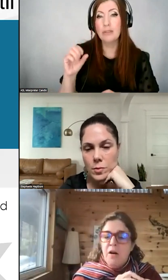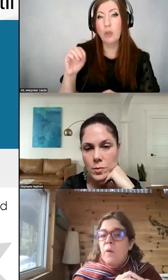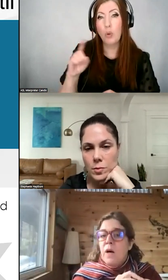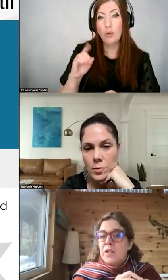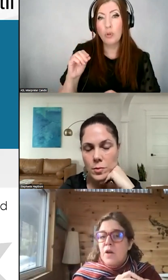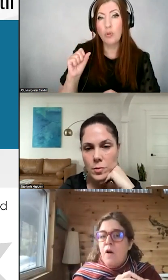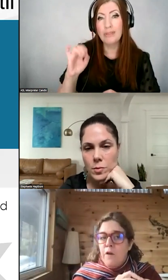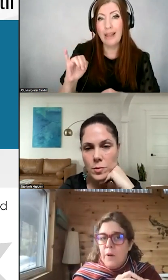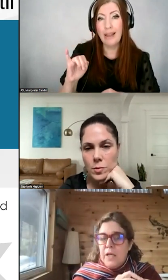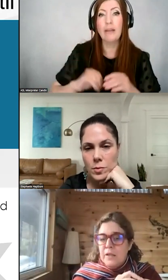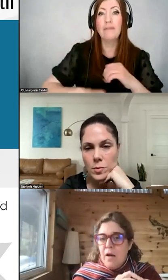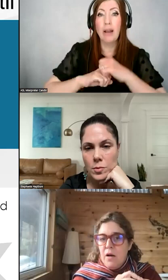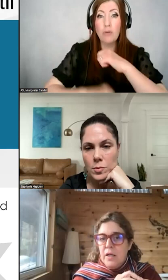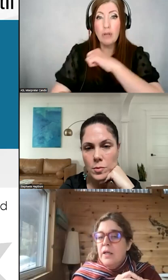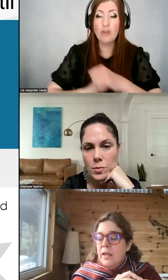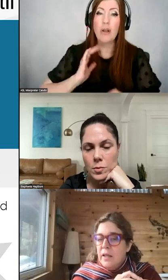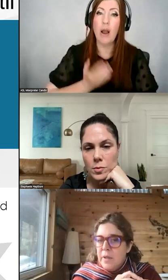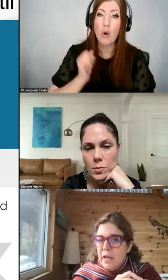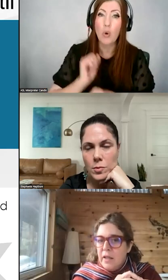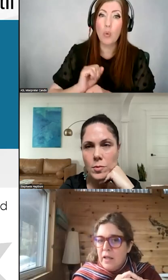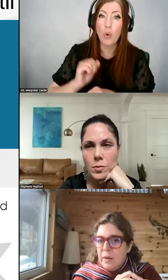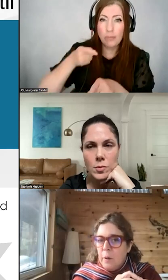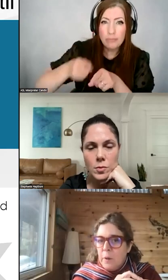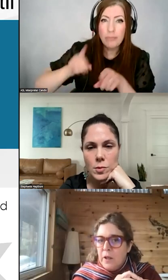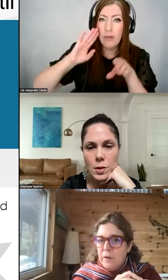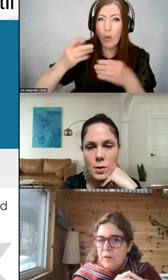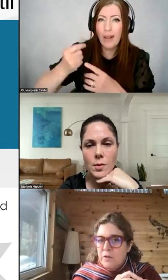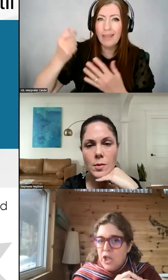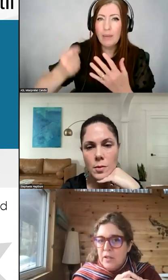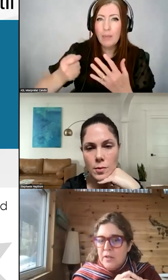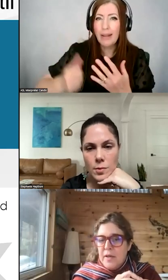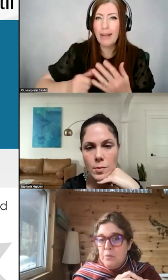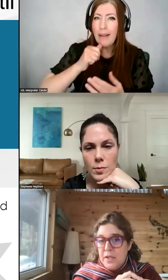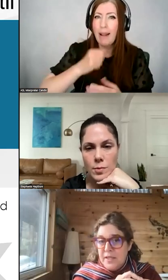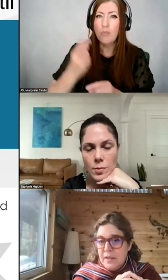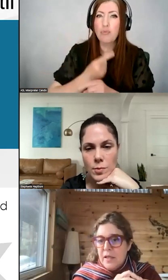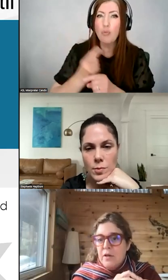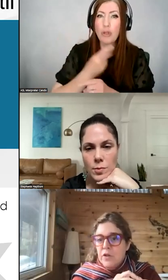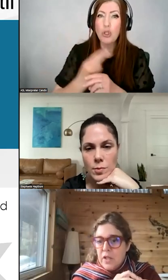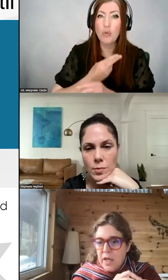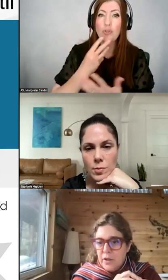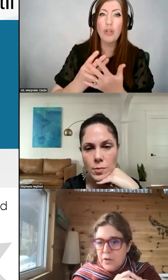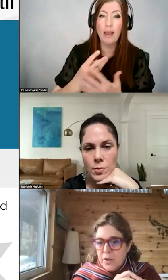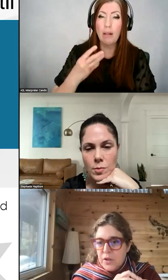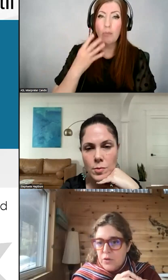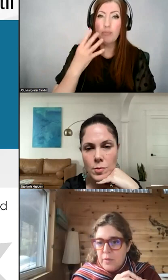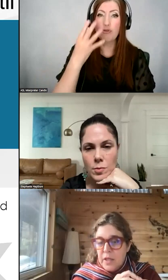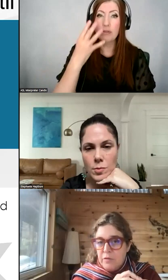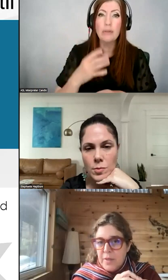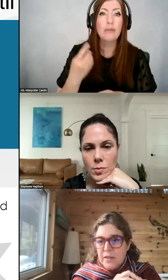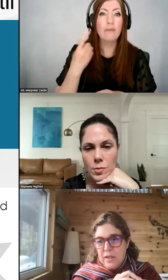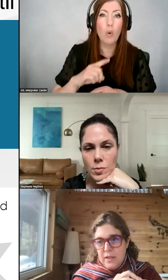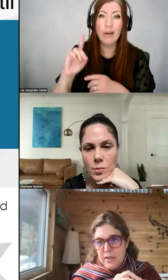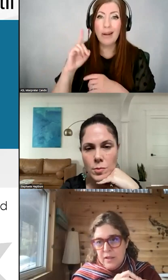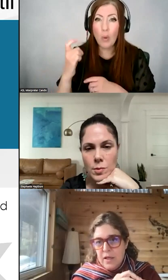Foundation, our work is all focused on eliminating the inappropriate use of jails and prisons for the diagnosis and treatment